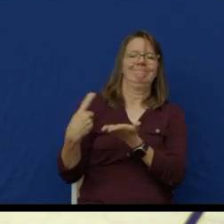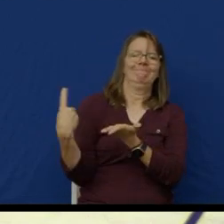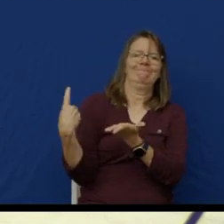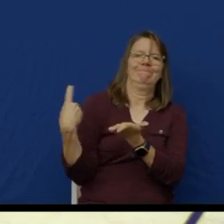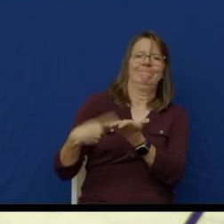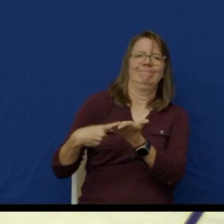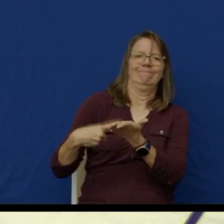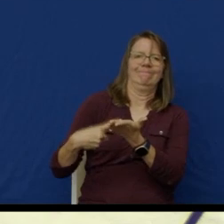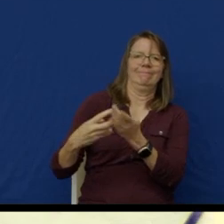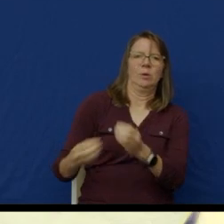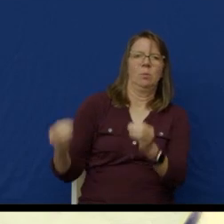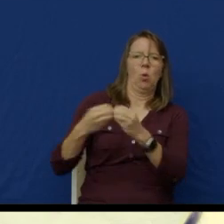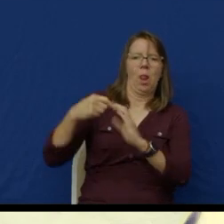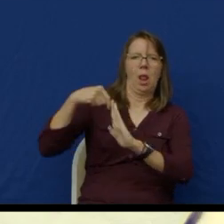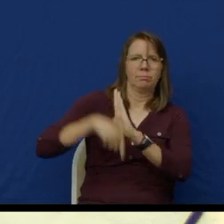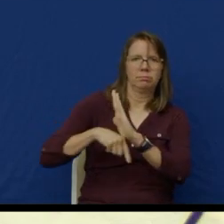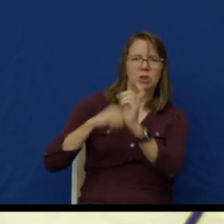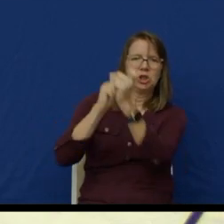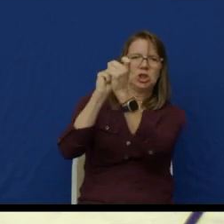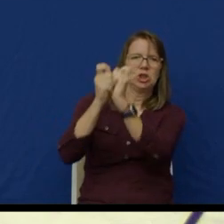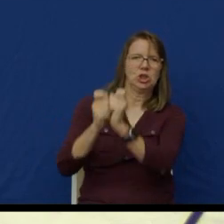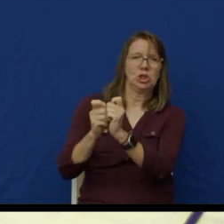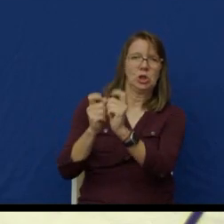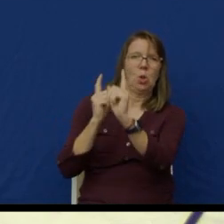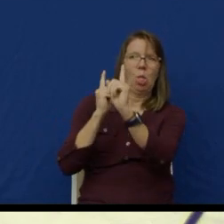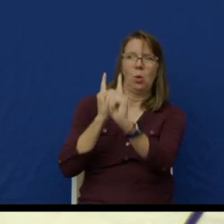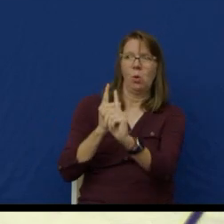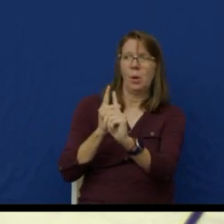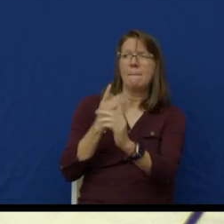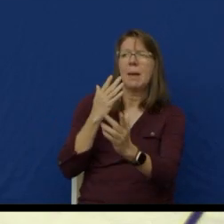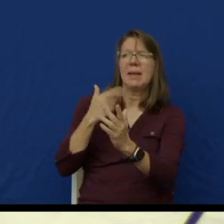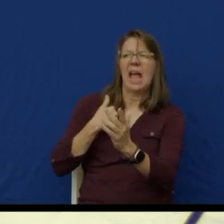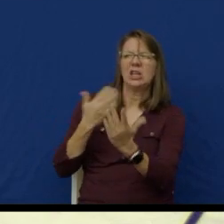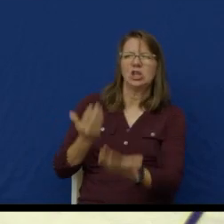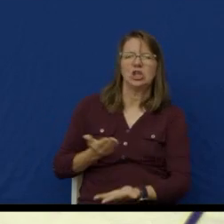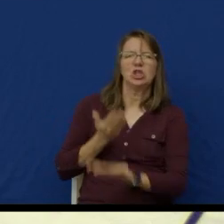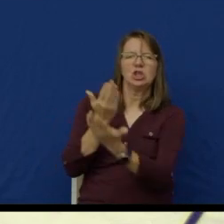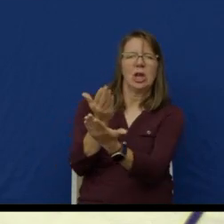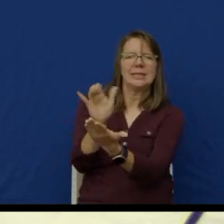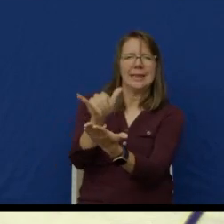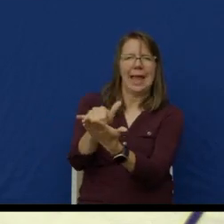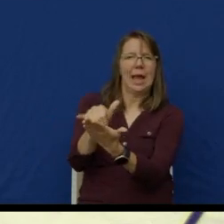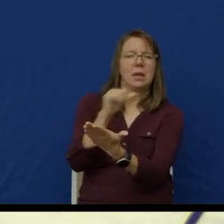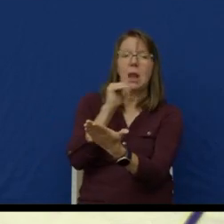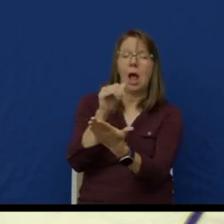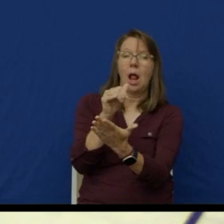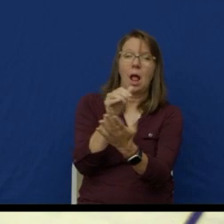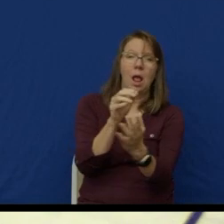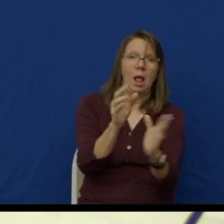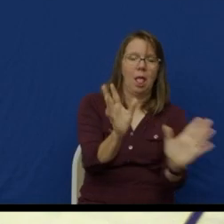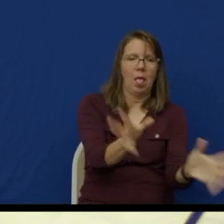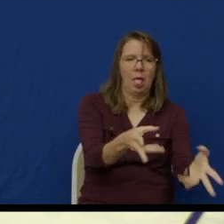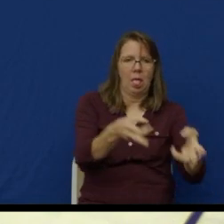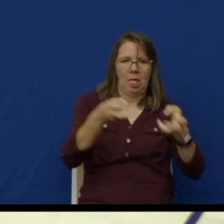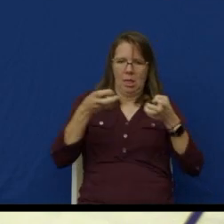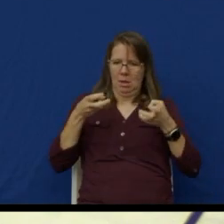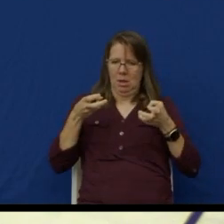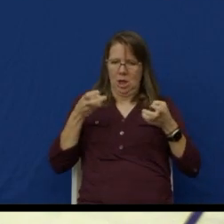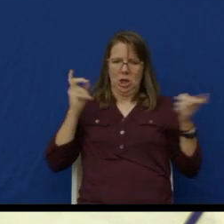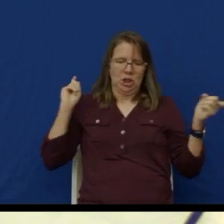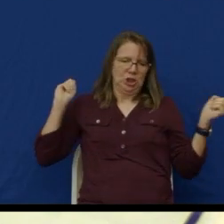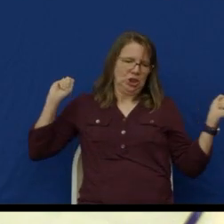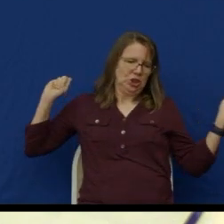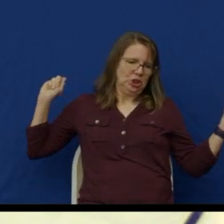that's important. I would suggest that, Meredith, rather than pulling it, because we are looking at something that does